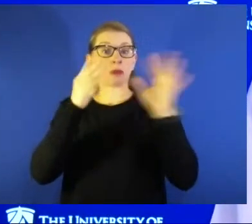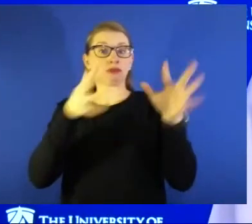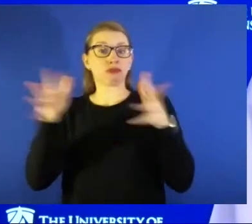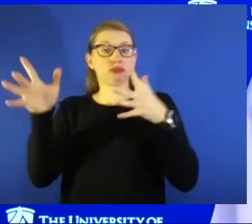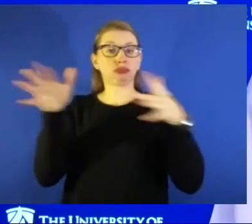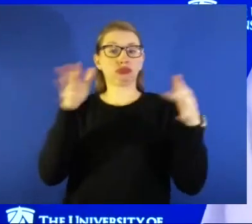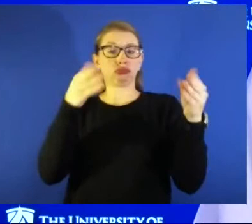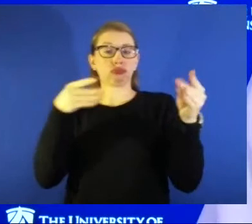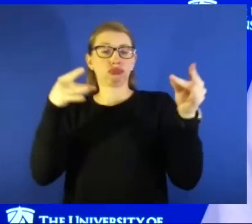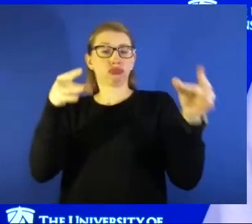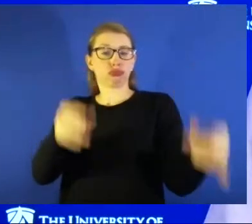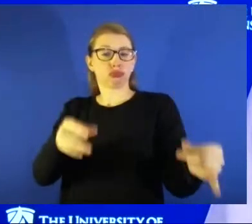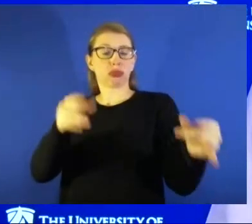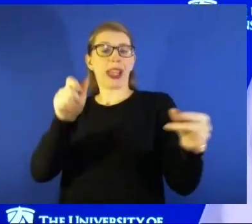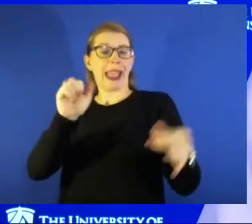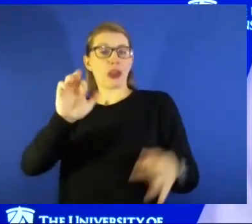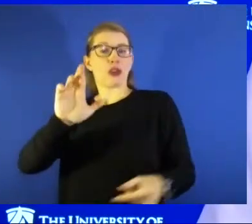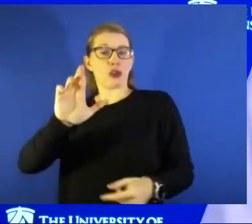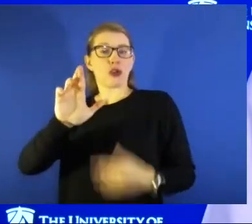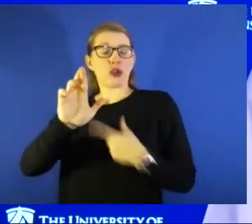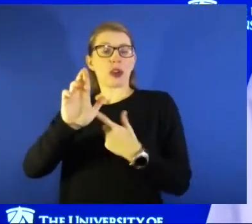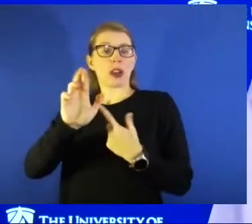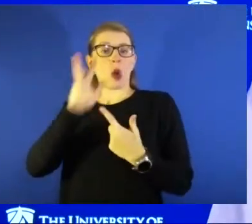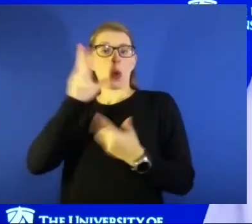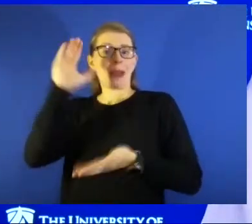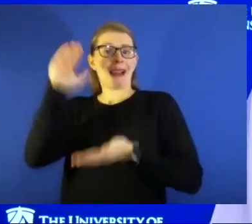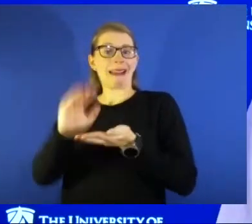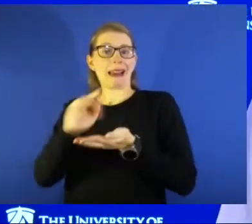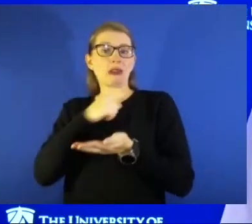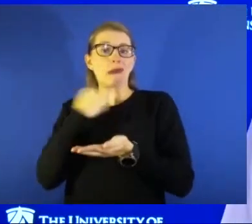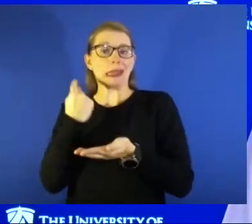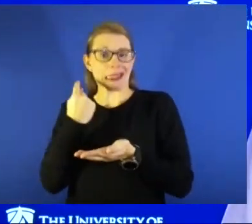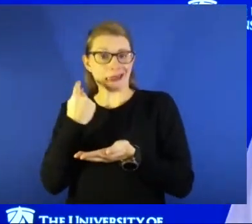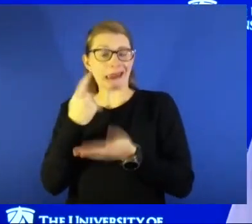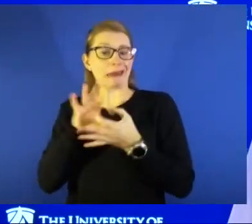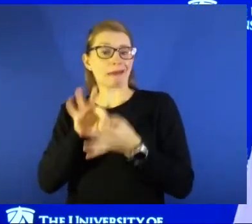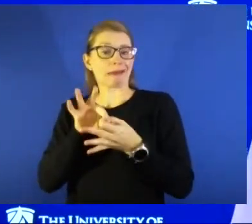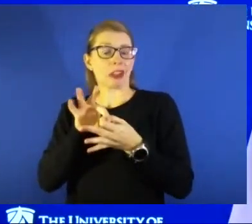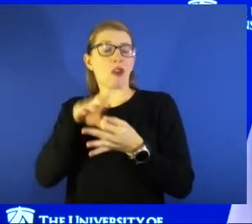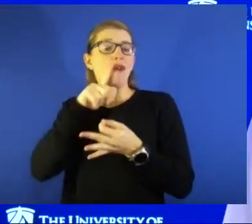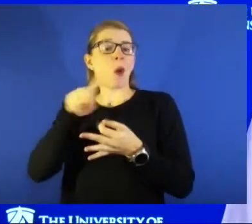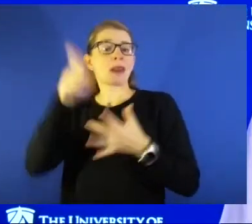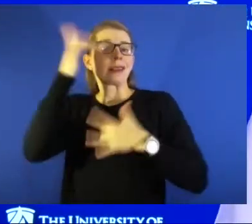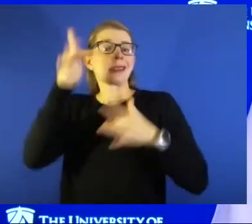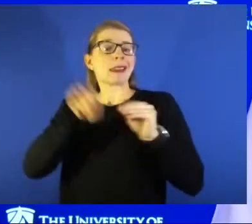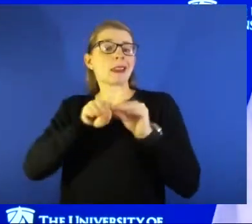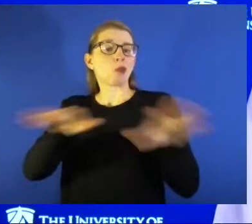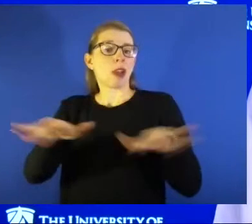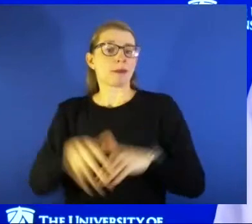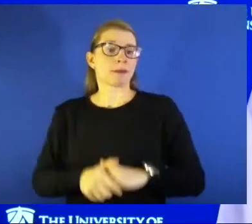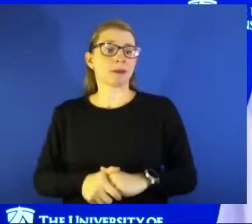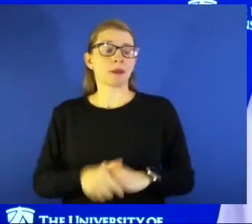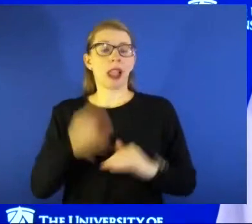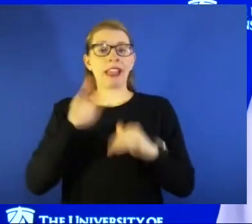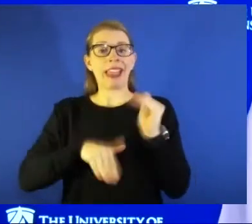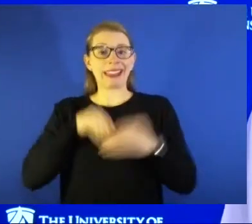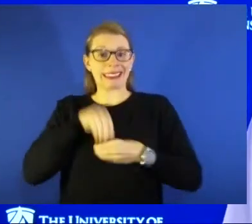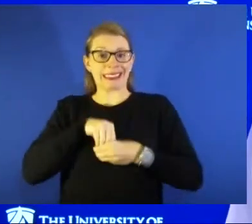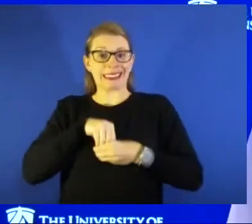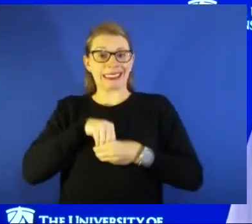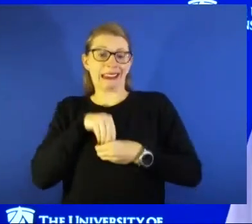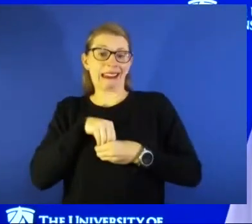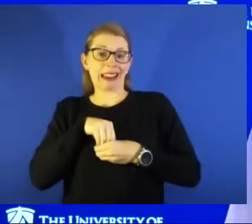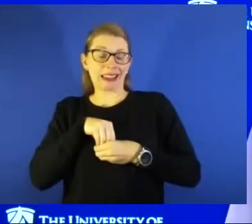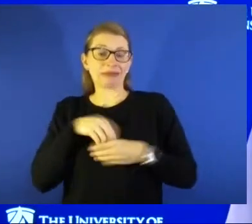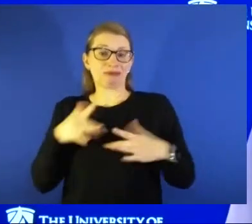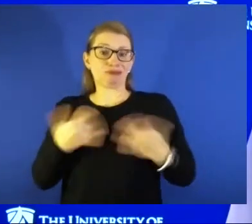areas, is going to be a lot less risky as far as spreading the disease than those indoor gatherings. And I know it's